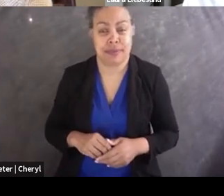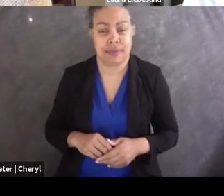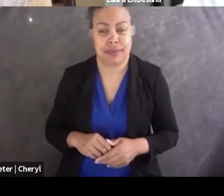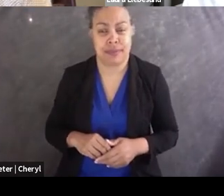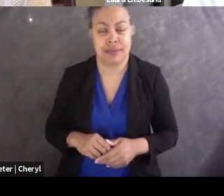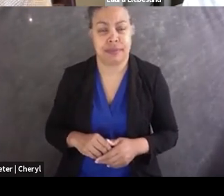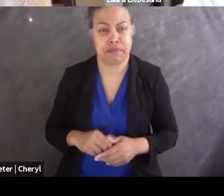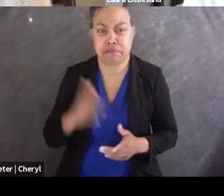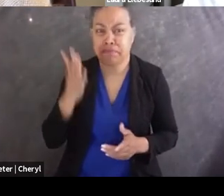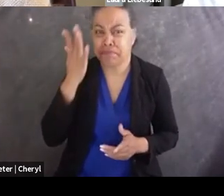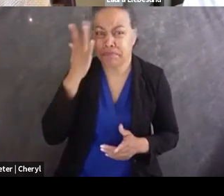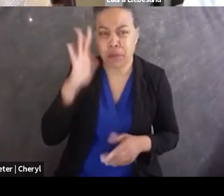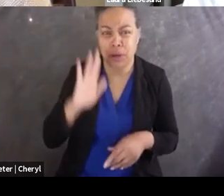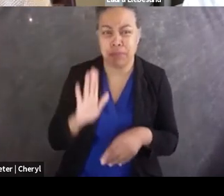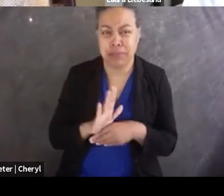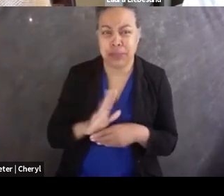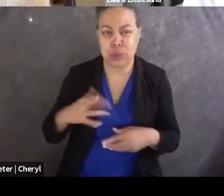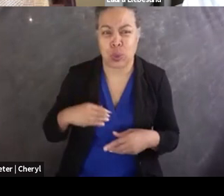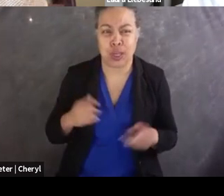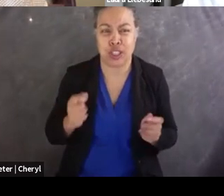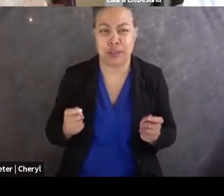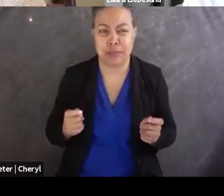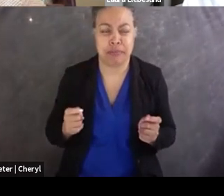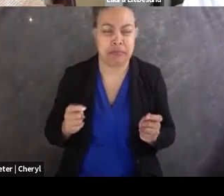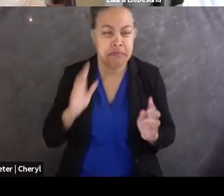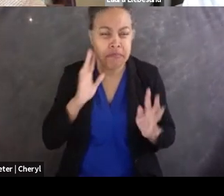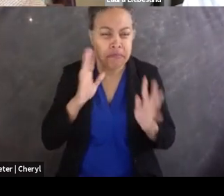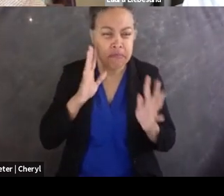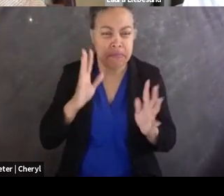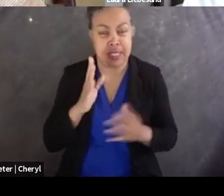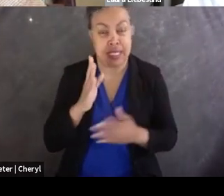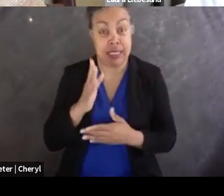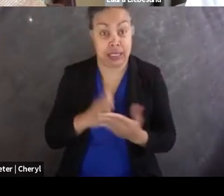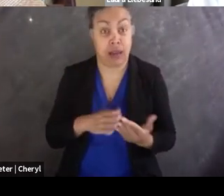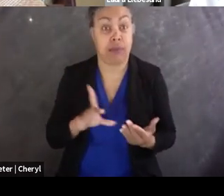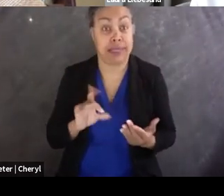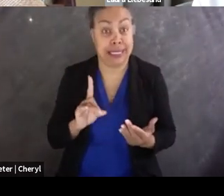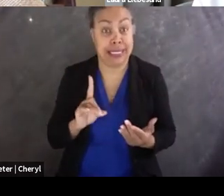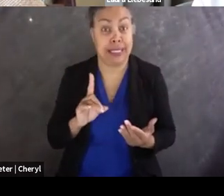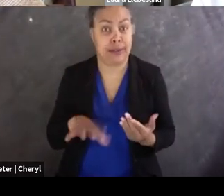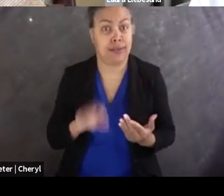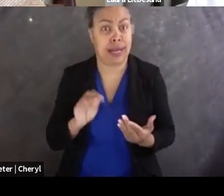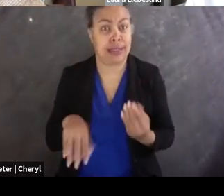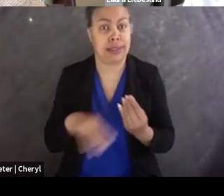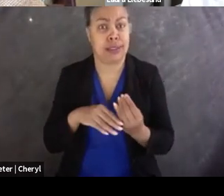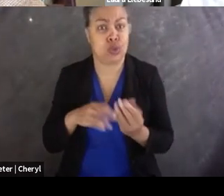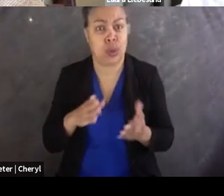smart operators even have been able to look at additional ways of